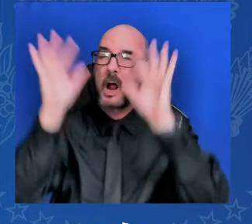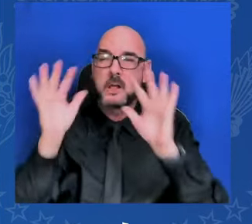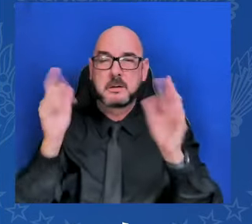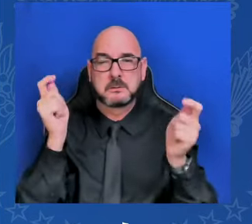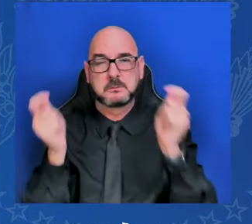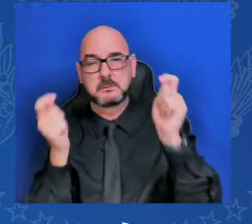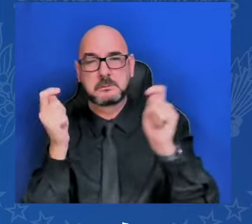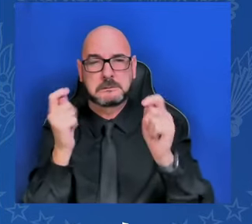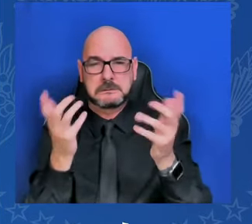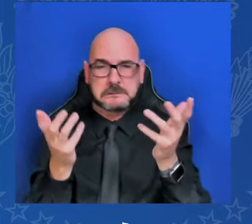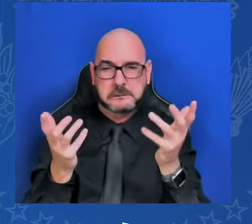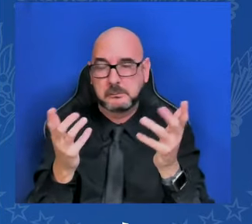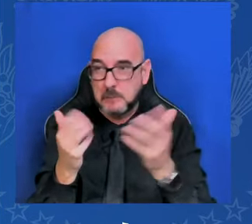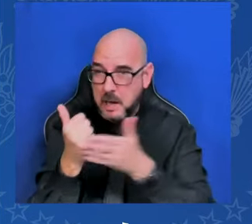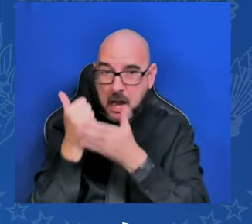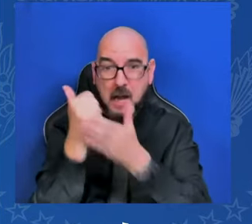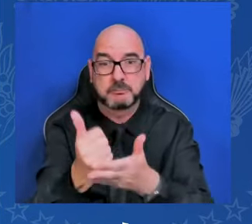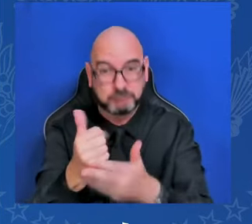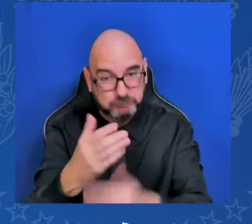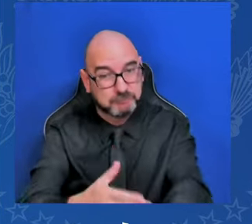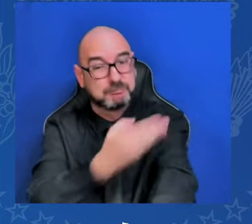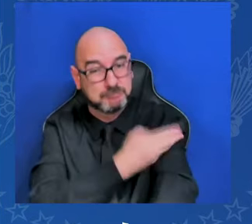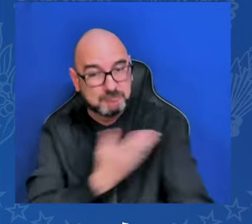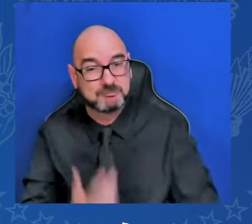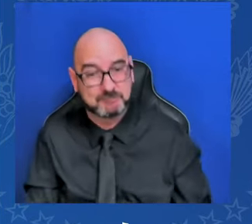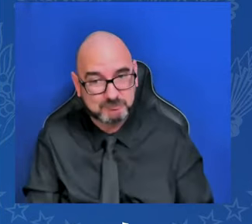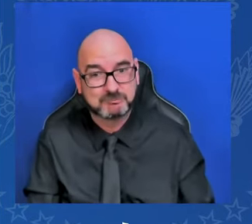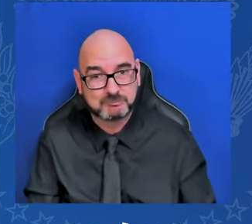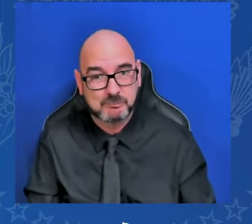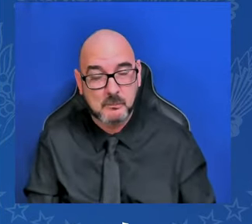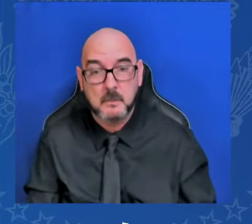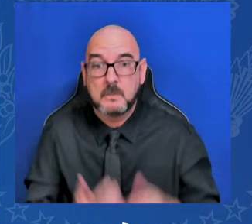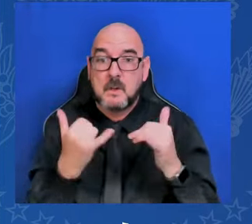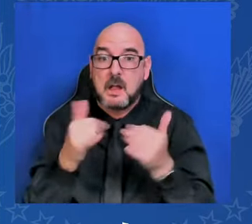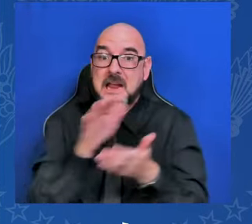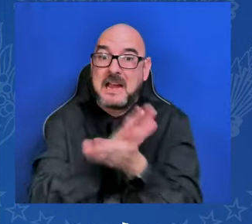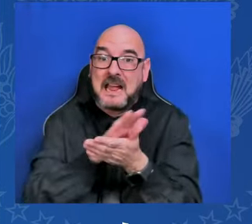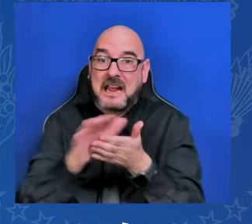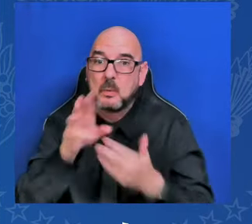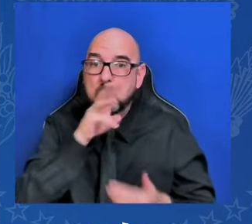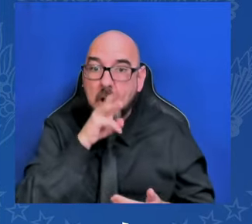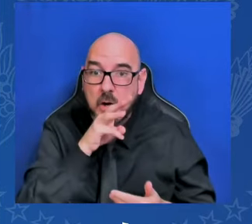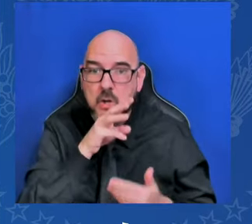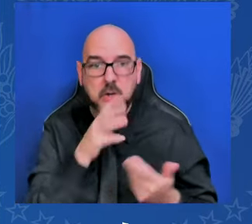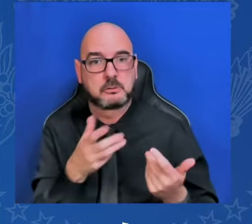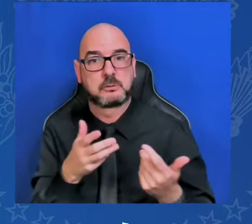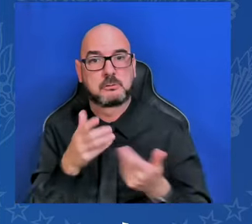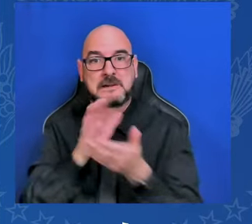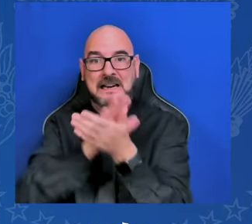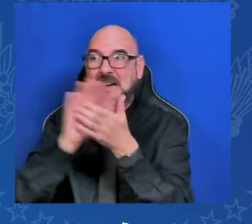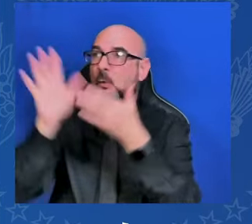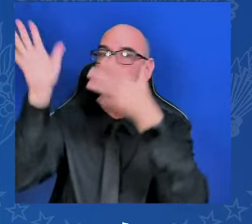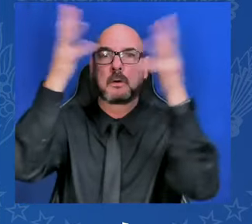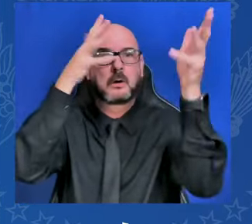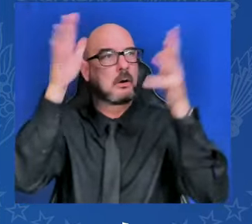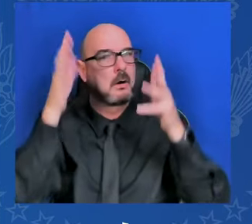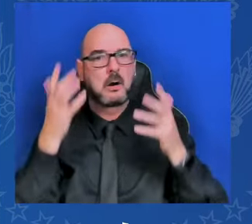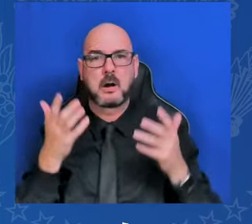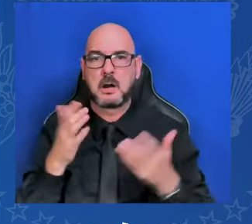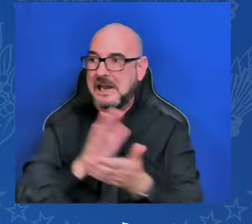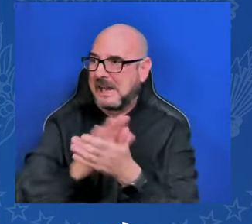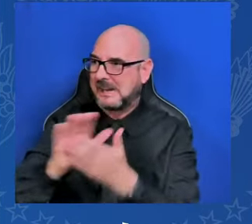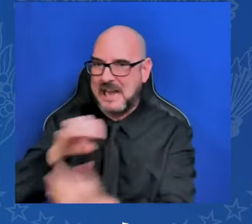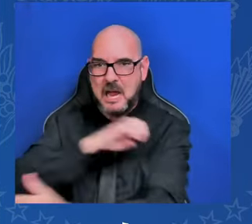and ensure there will be clean water, clean air, and clean energy in every single community. Can I give you one